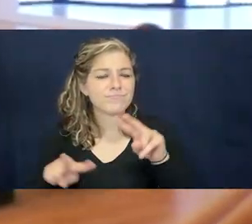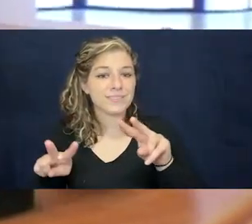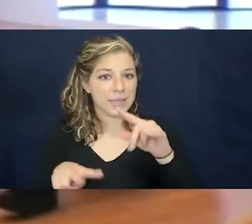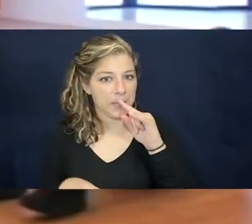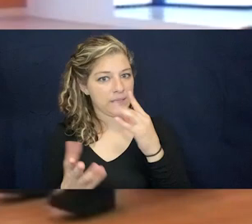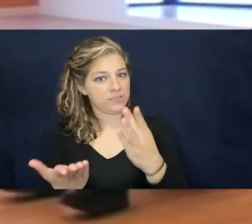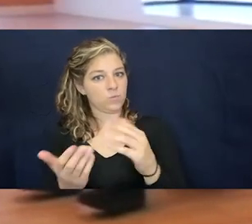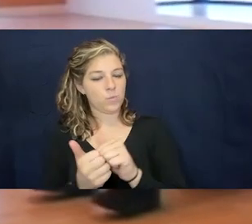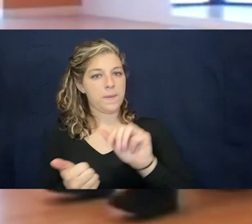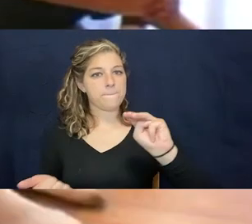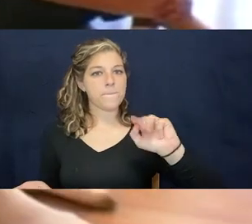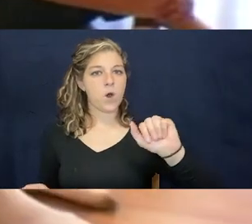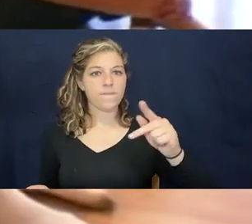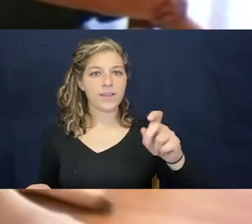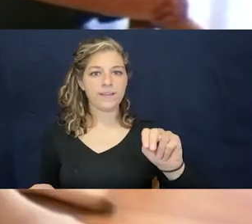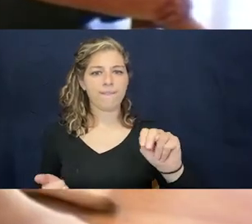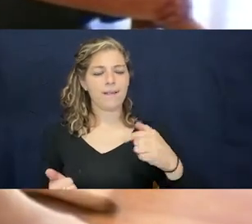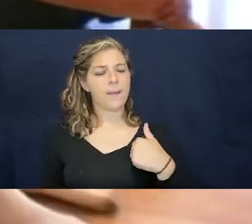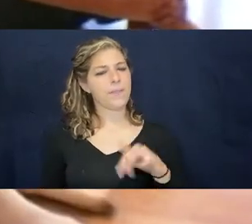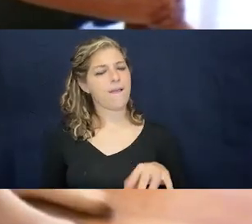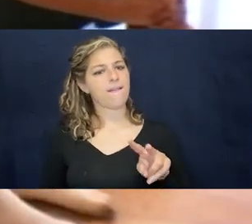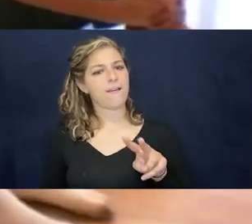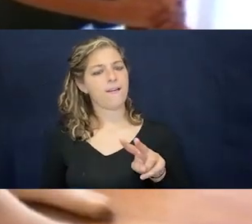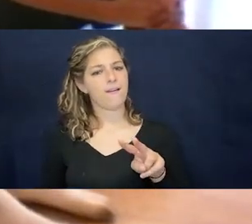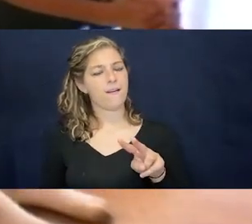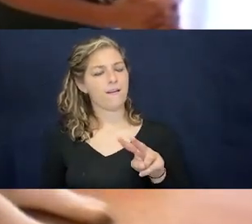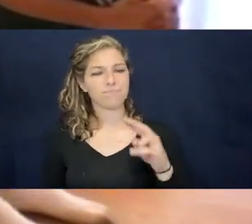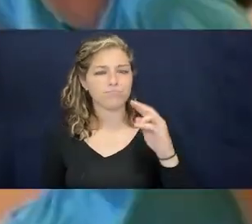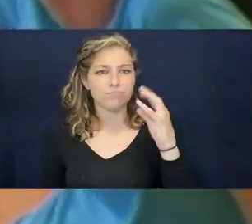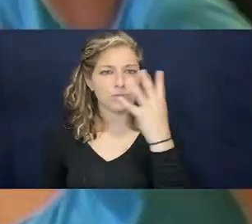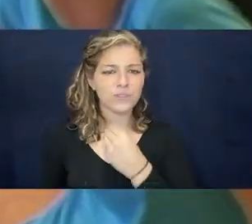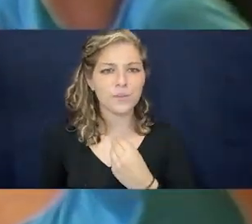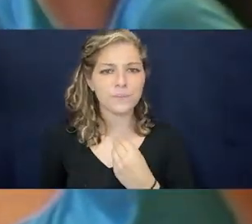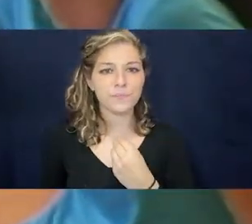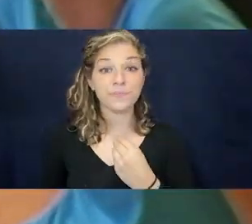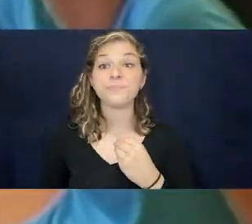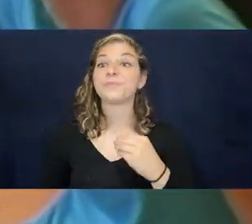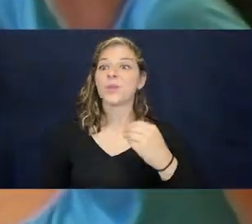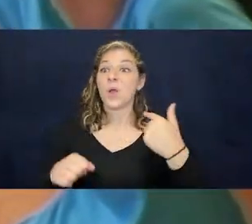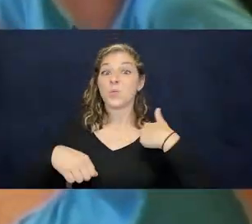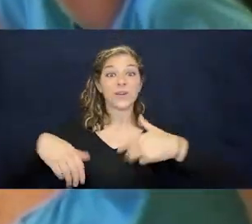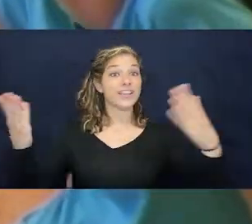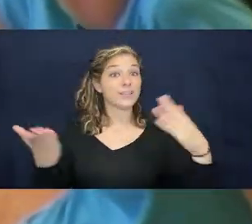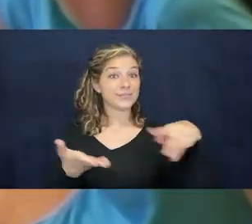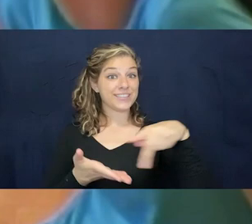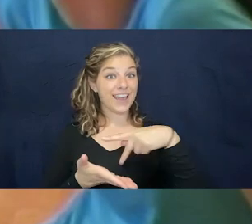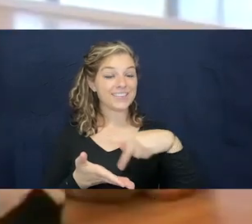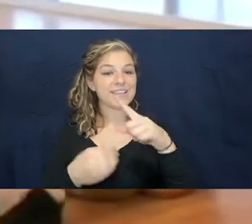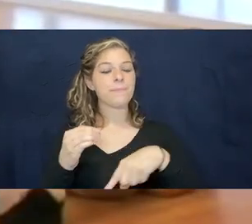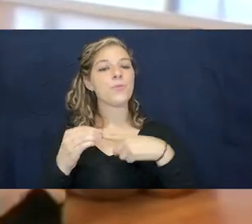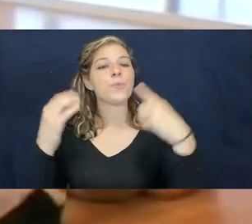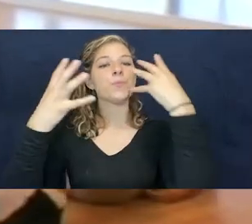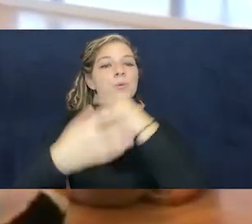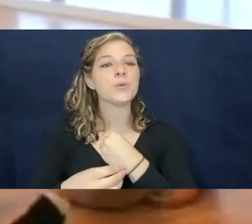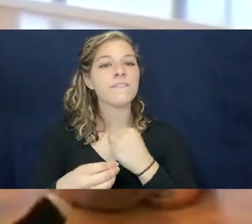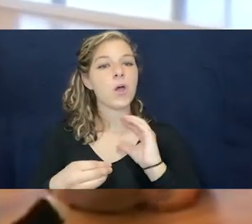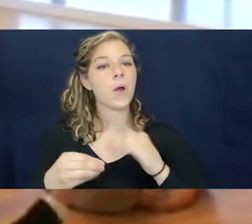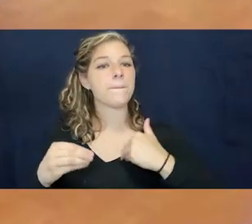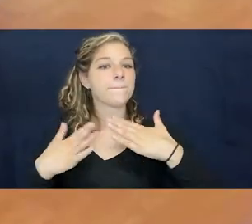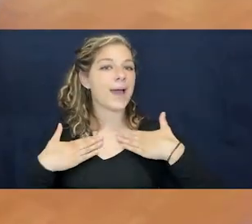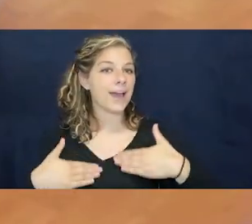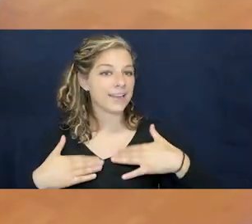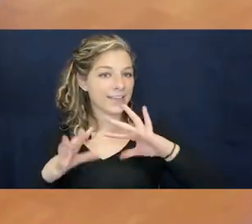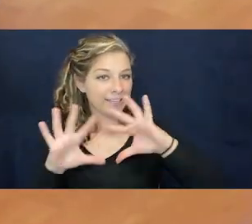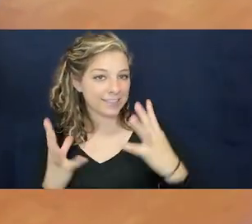classical position look different? And I'm looking at these kids with Marfans, and they're exquisite. We're here to do a